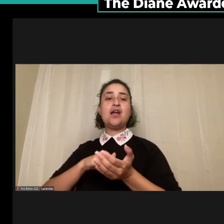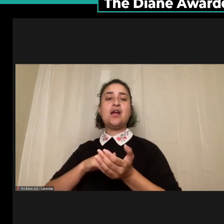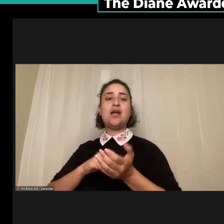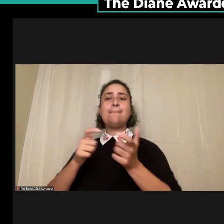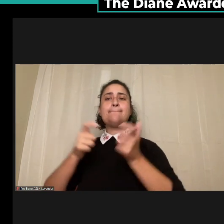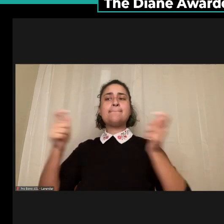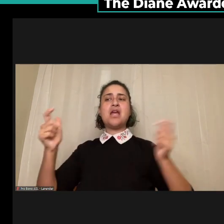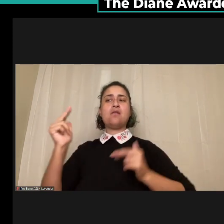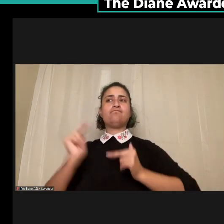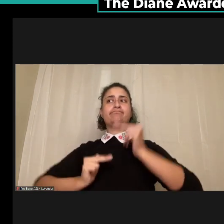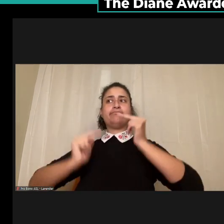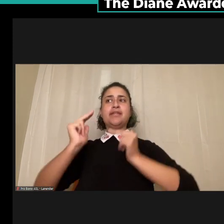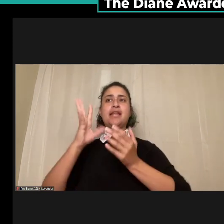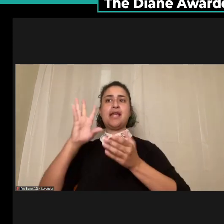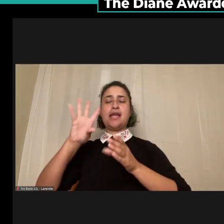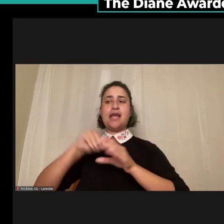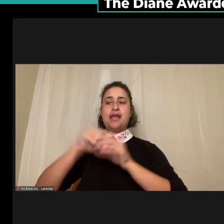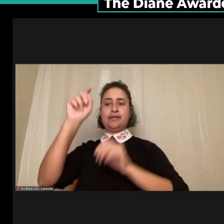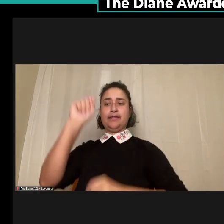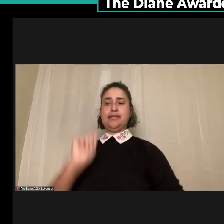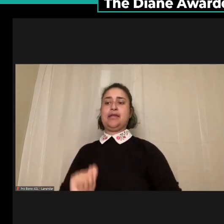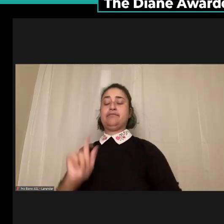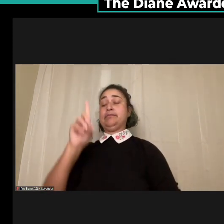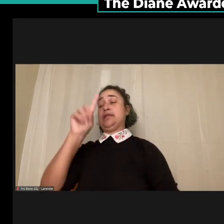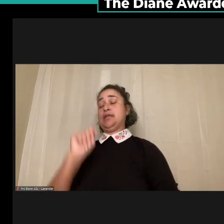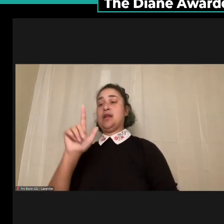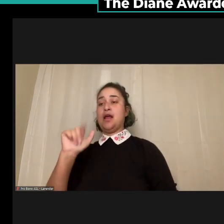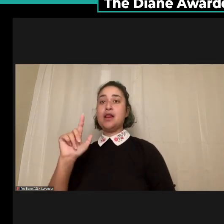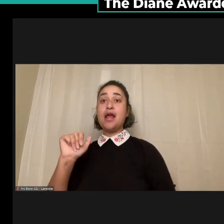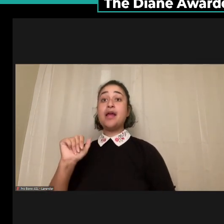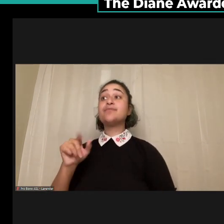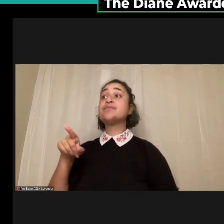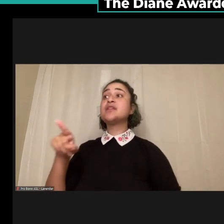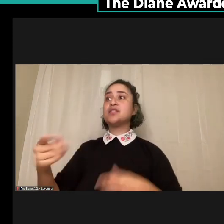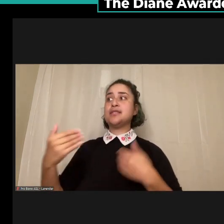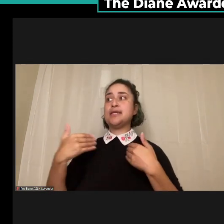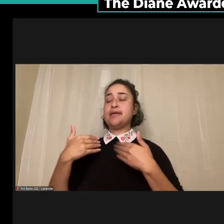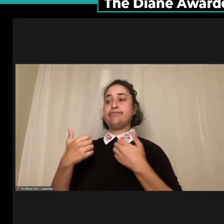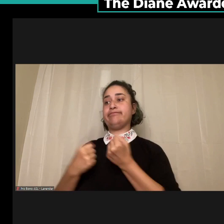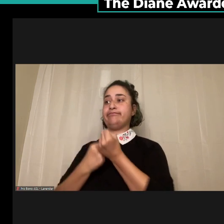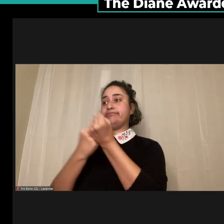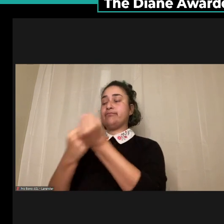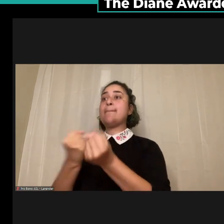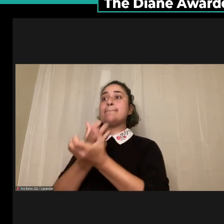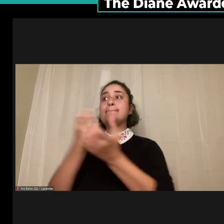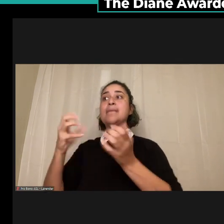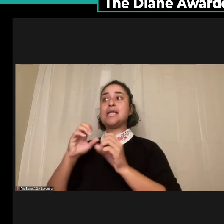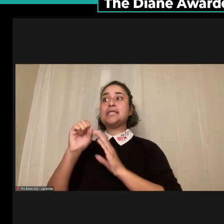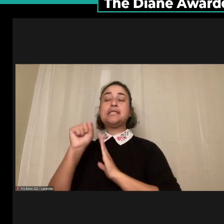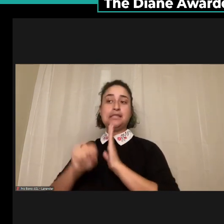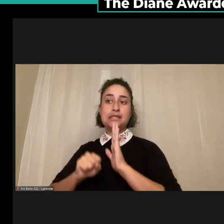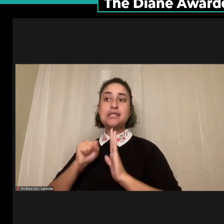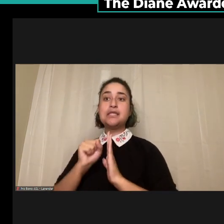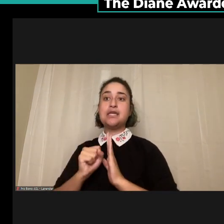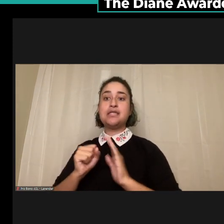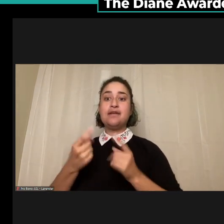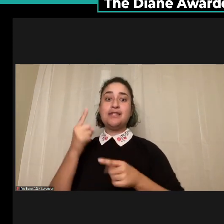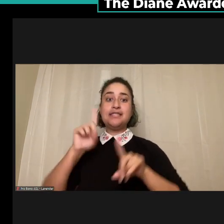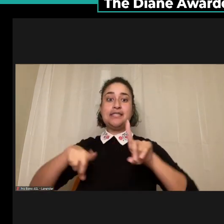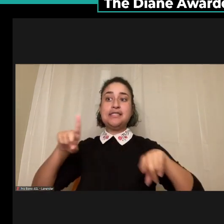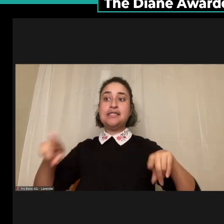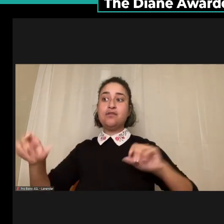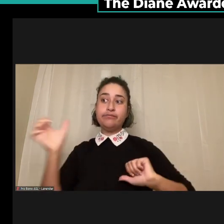downtown LA. At the LATC, she helped produce many seasons of culturally diverse work, including the historic Encuentro